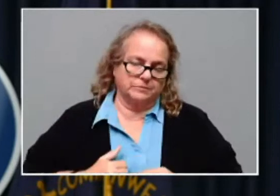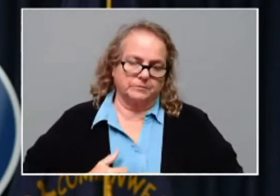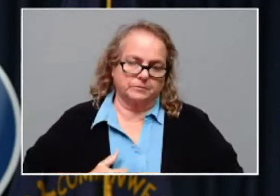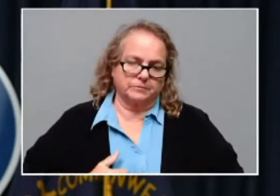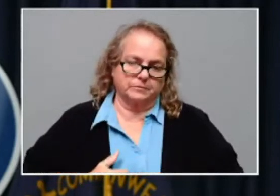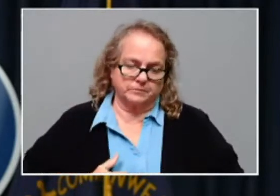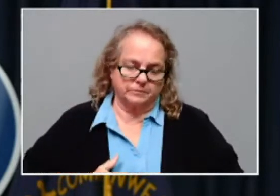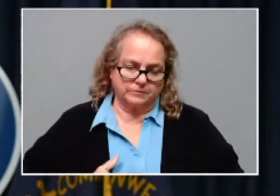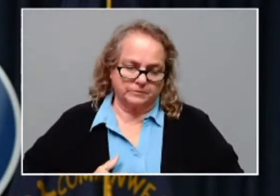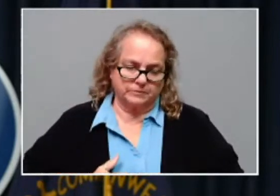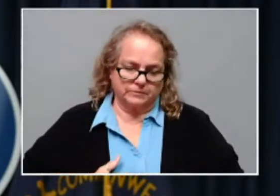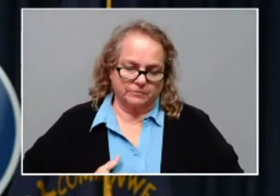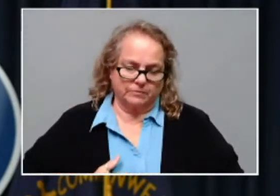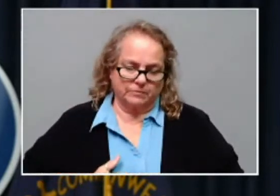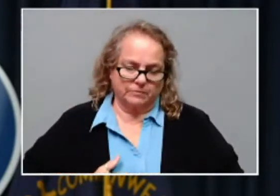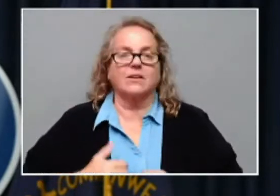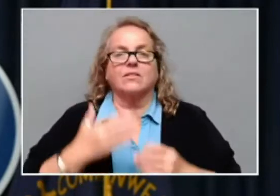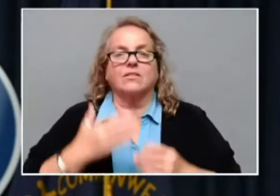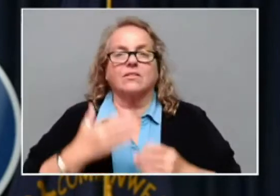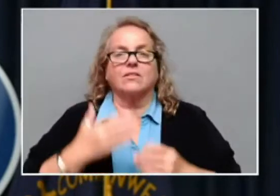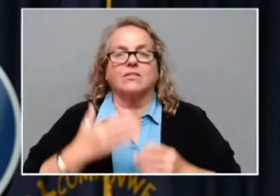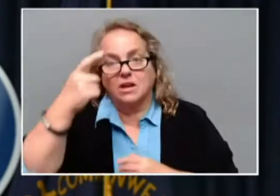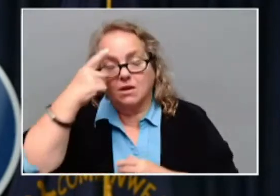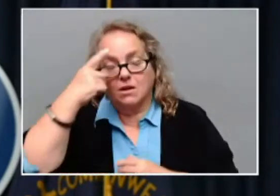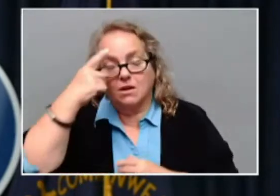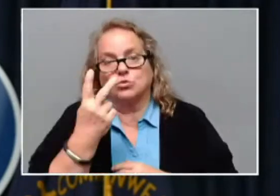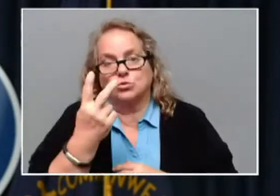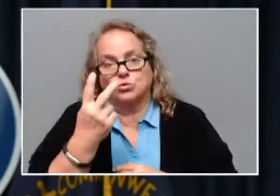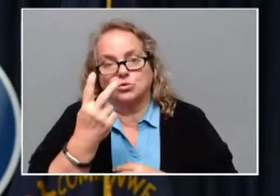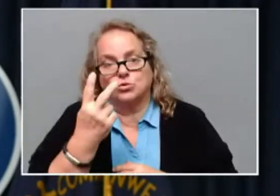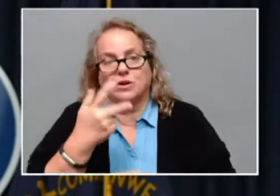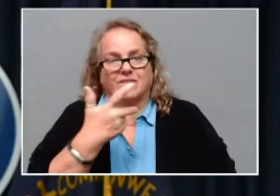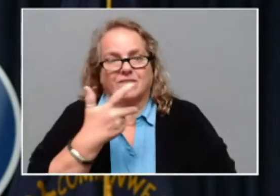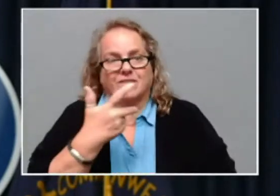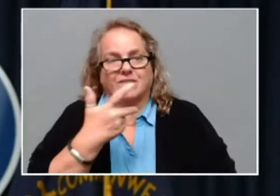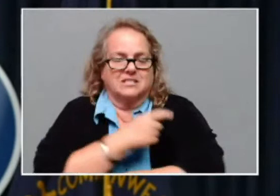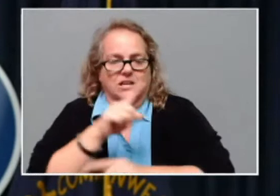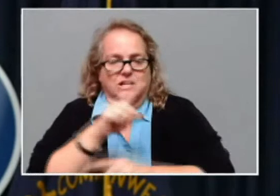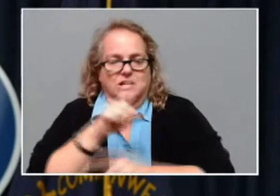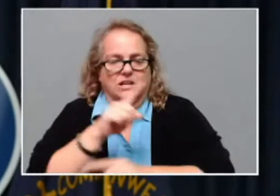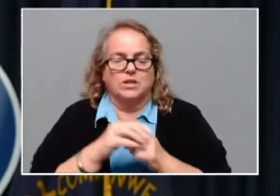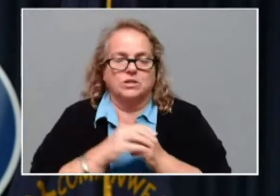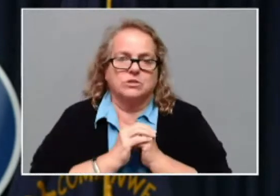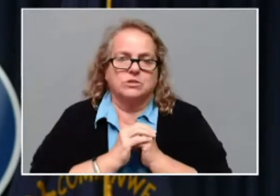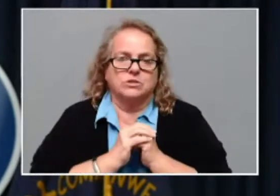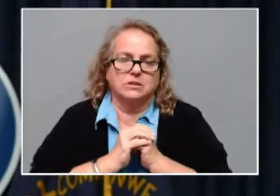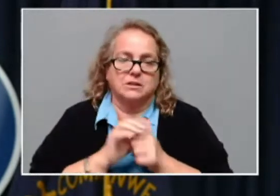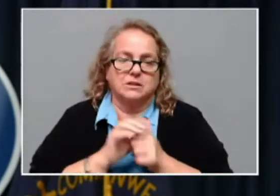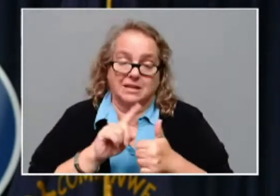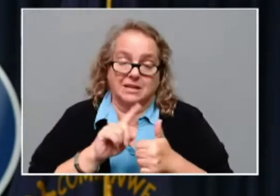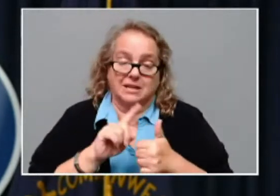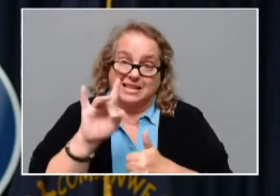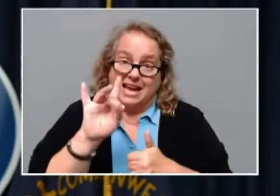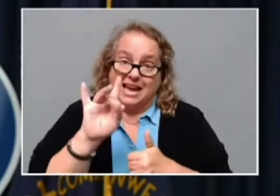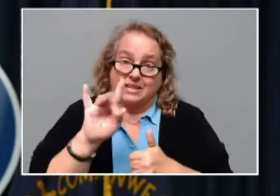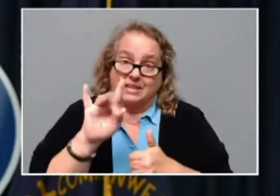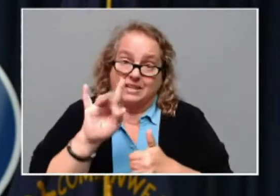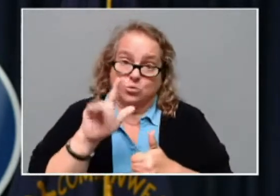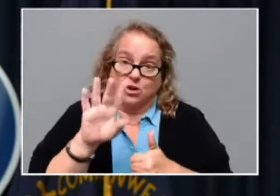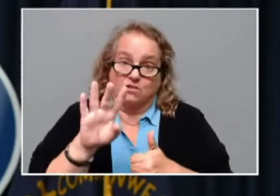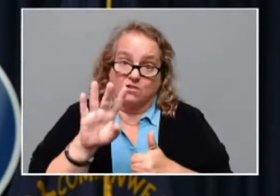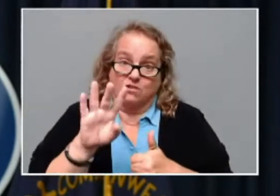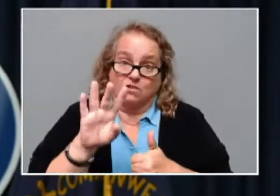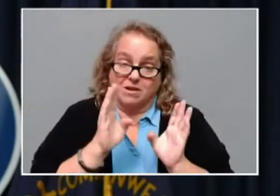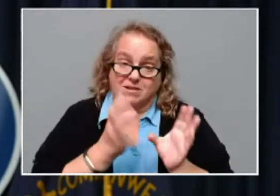Thank you, Governor. Kind of a twofold vaccination question. The 18 to 24-year-old category